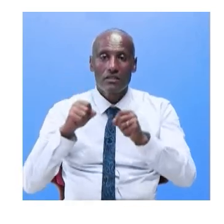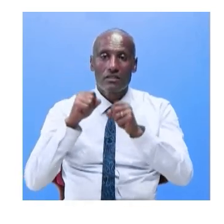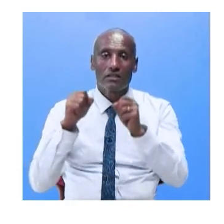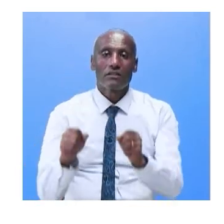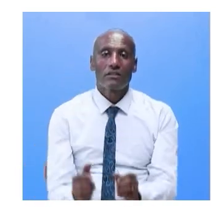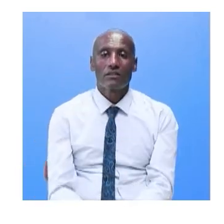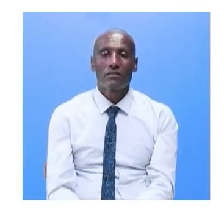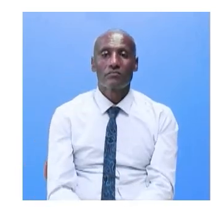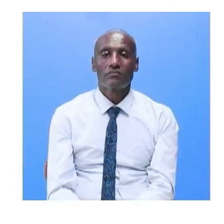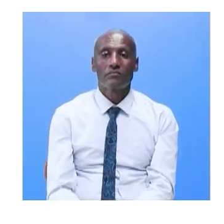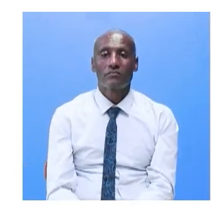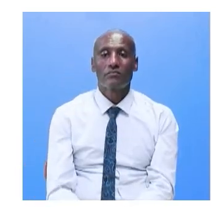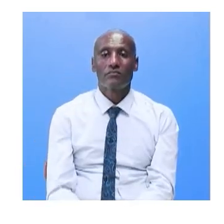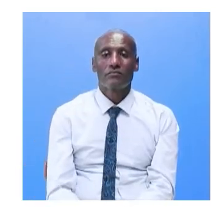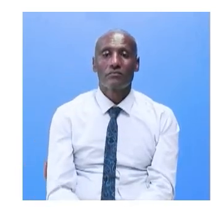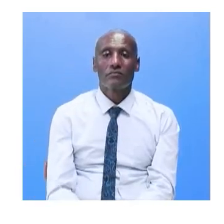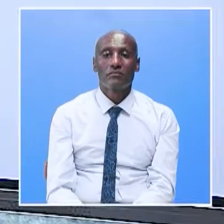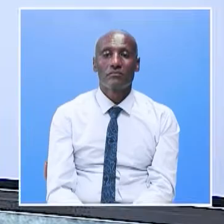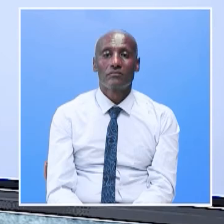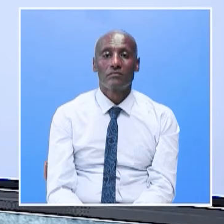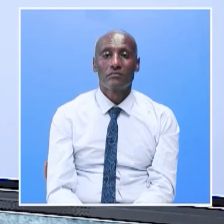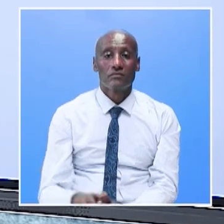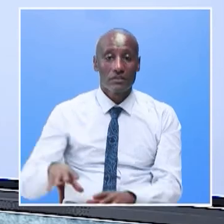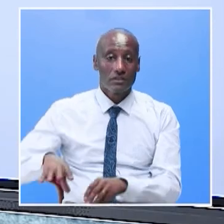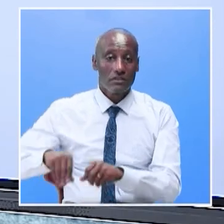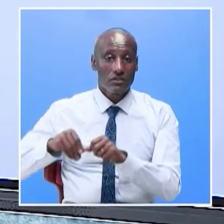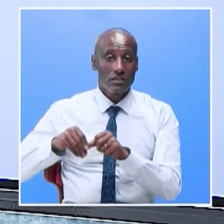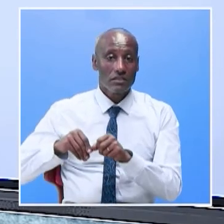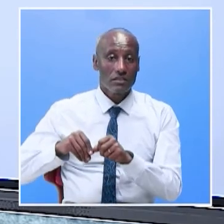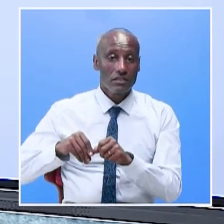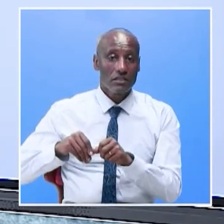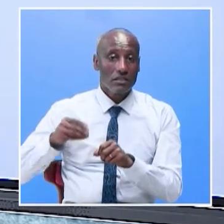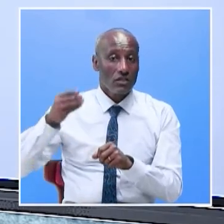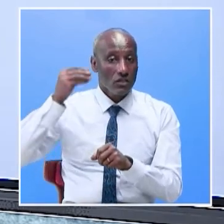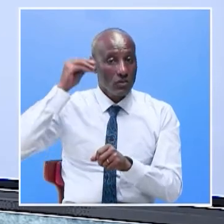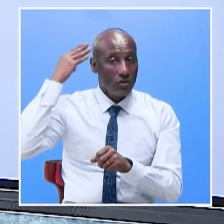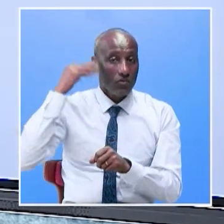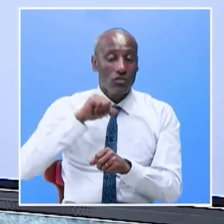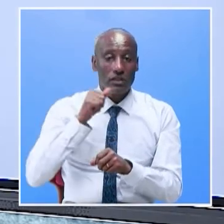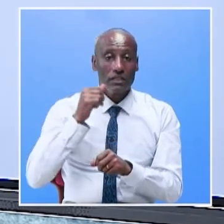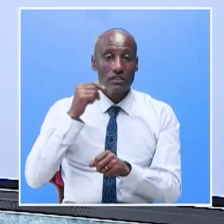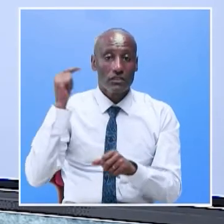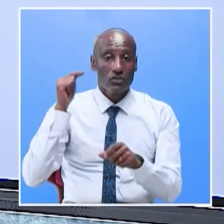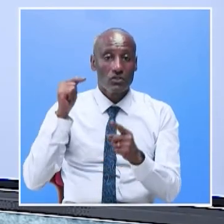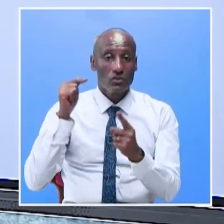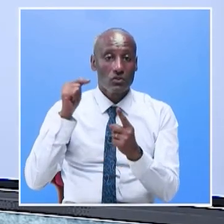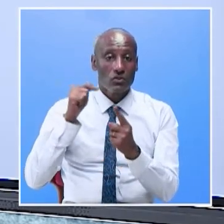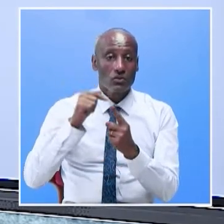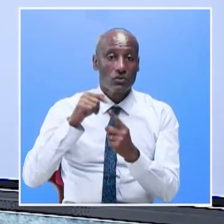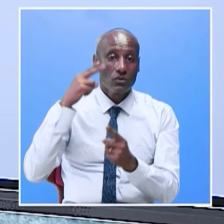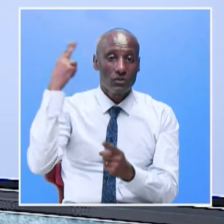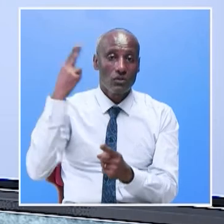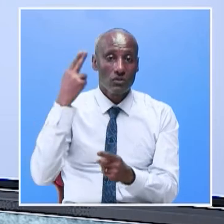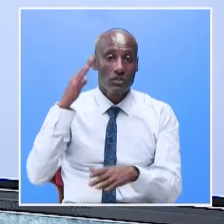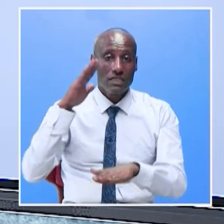On when? Saturday. But students, don't forget something. Don't forget to use at, in, and